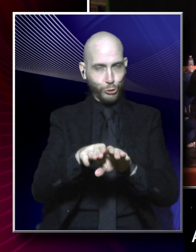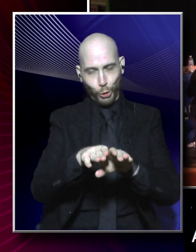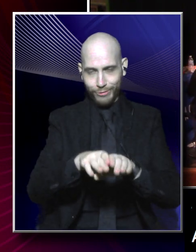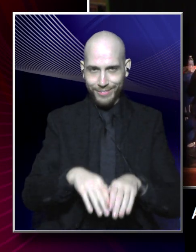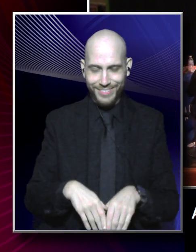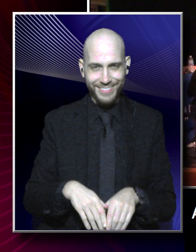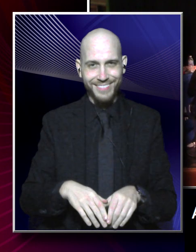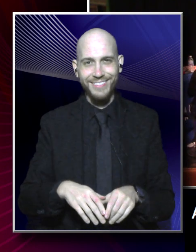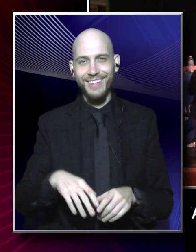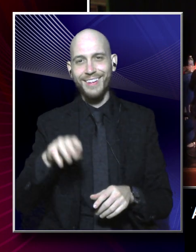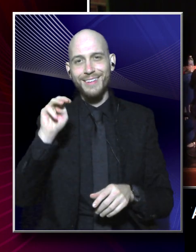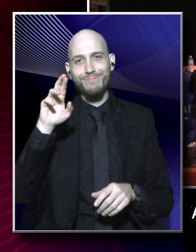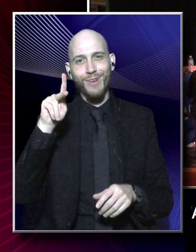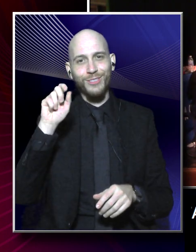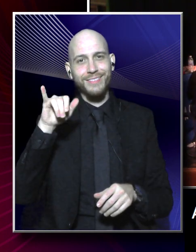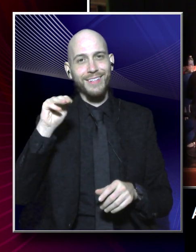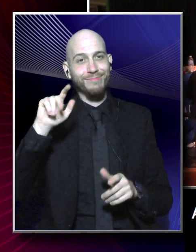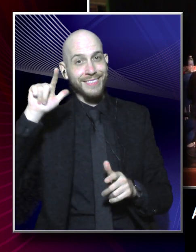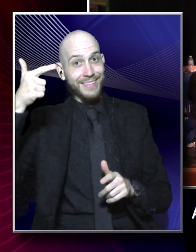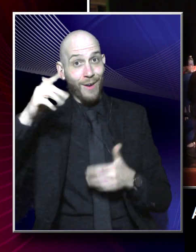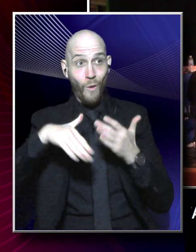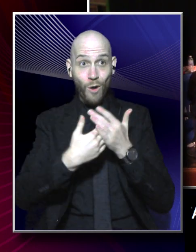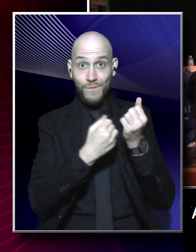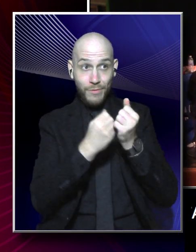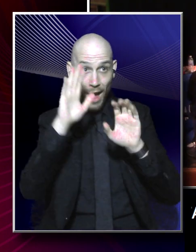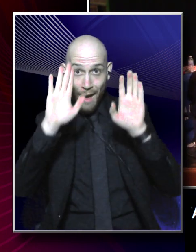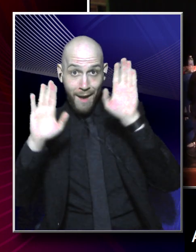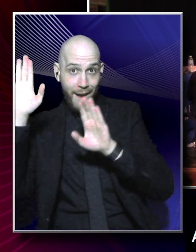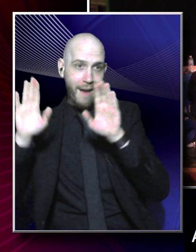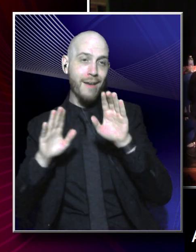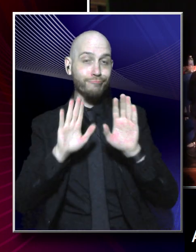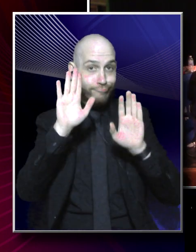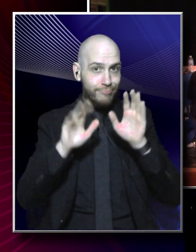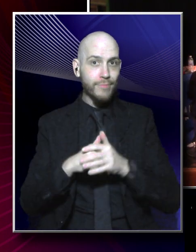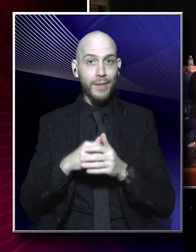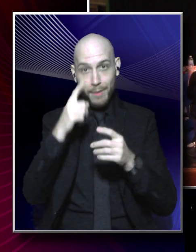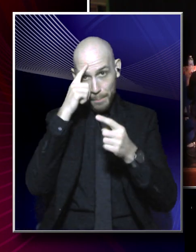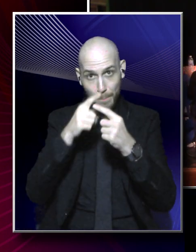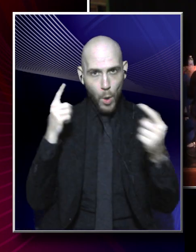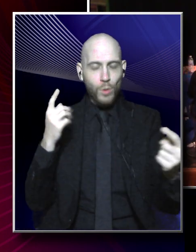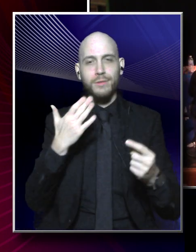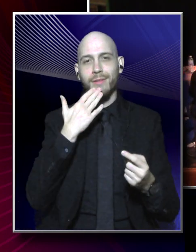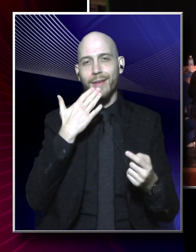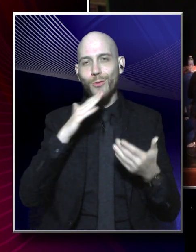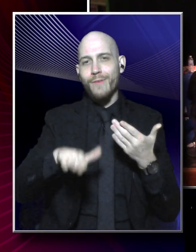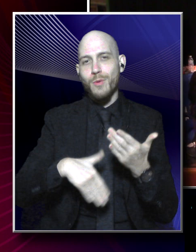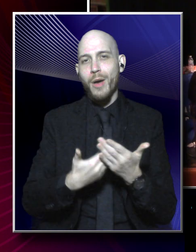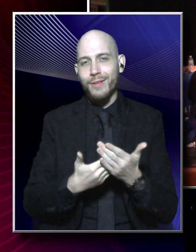All in favor say aye. Aye. Aye. Aye. Opposed? Thank you, everybody.